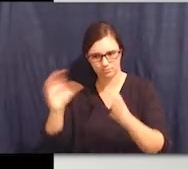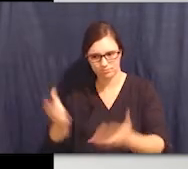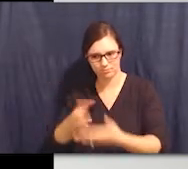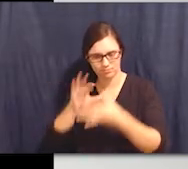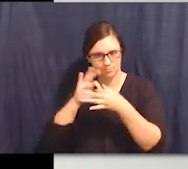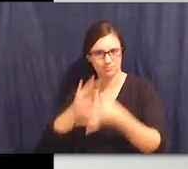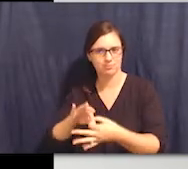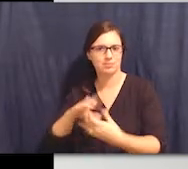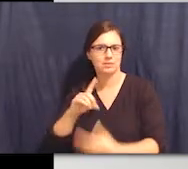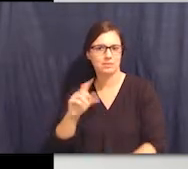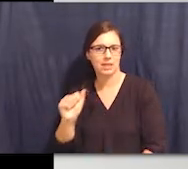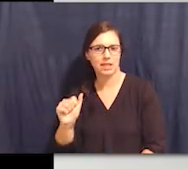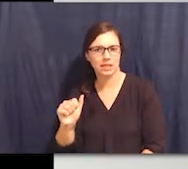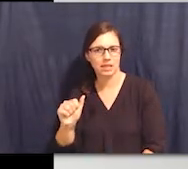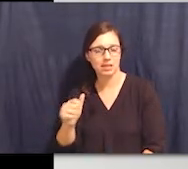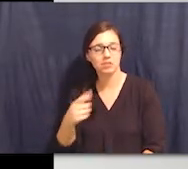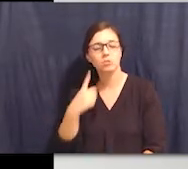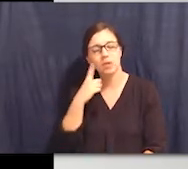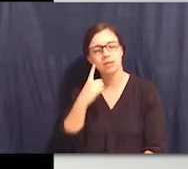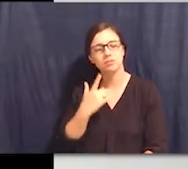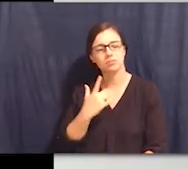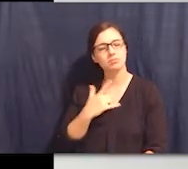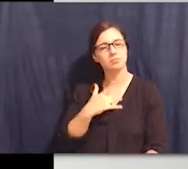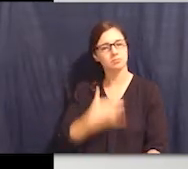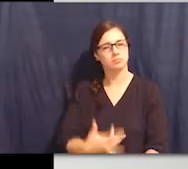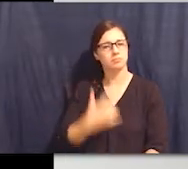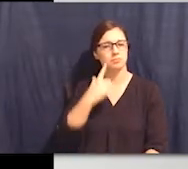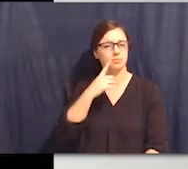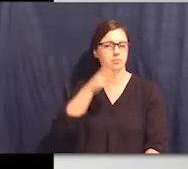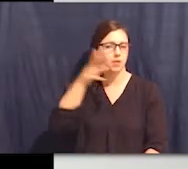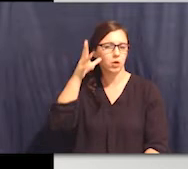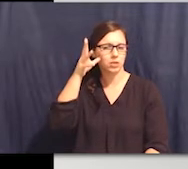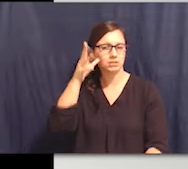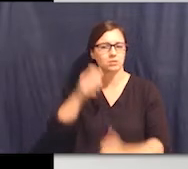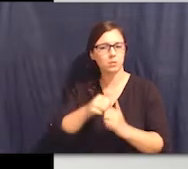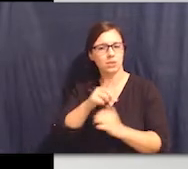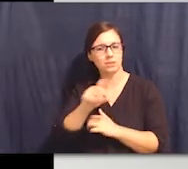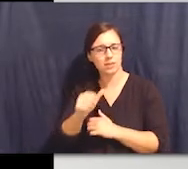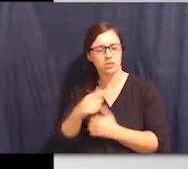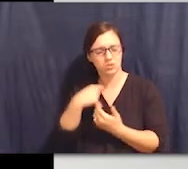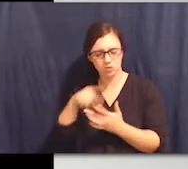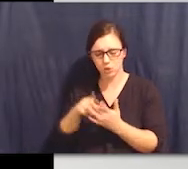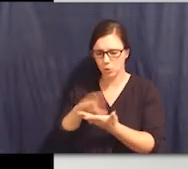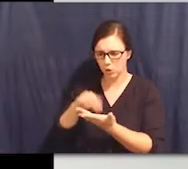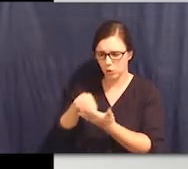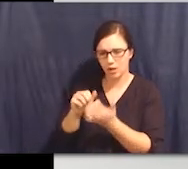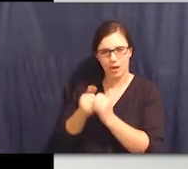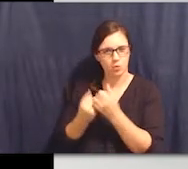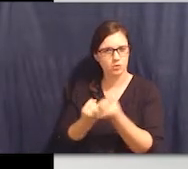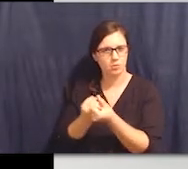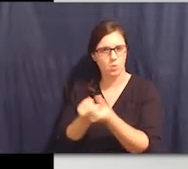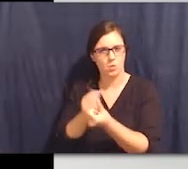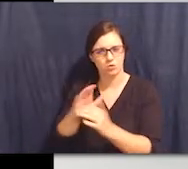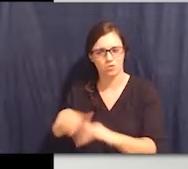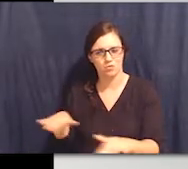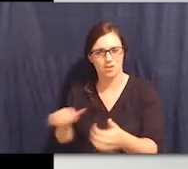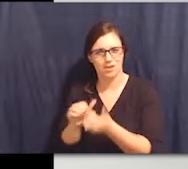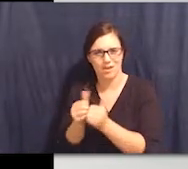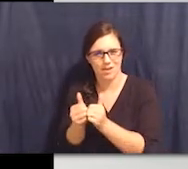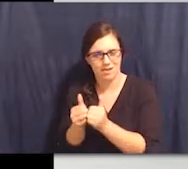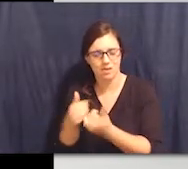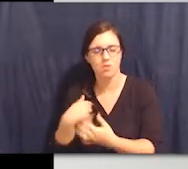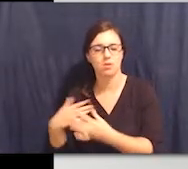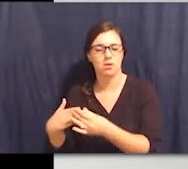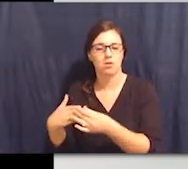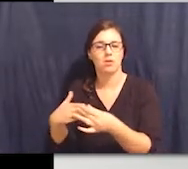So I think we do as parents of students with disabilities, we start to learn about how we can support our children. And that led me